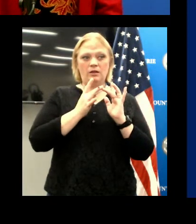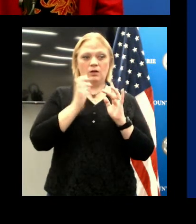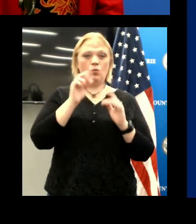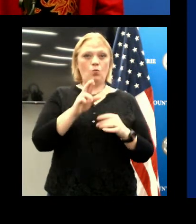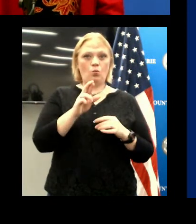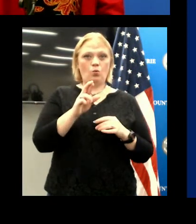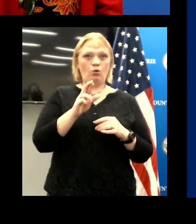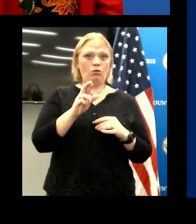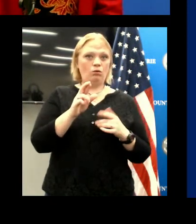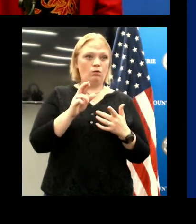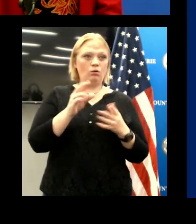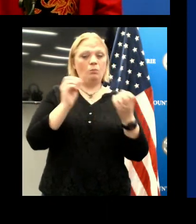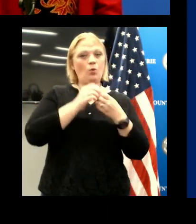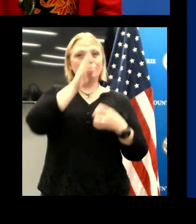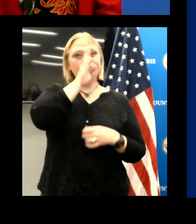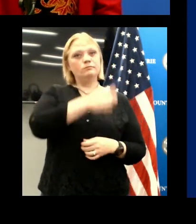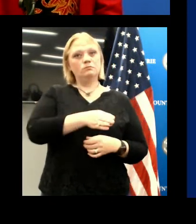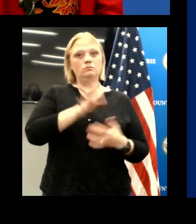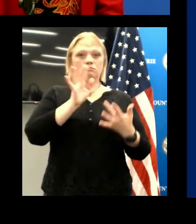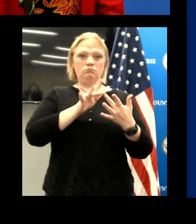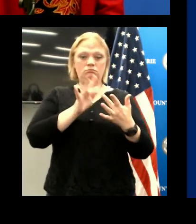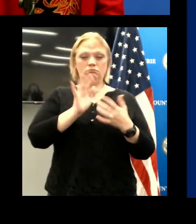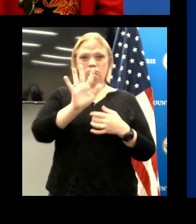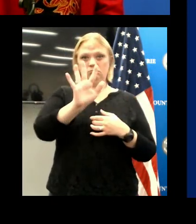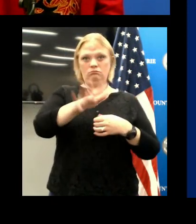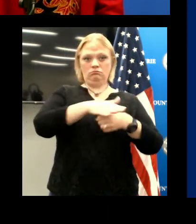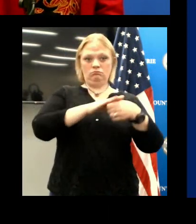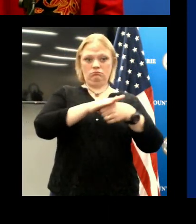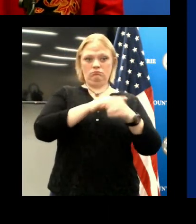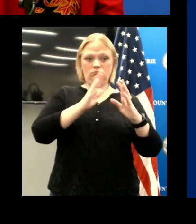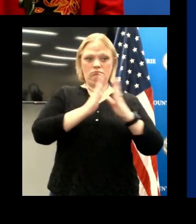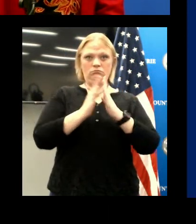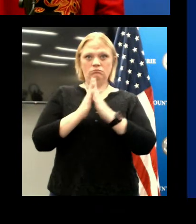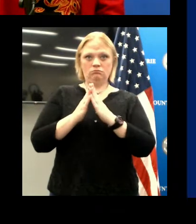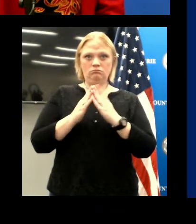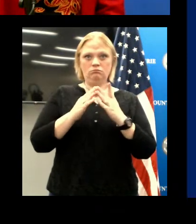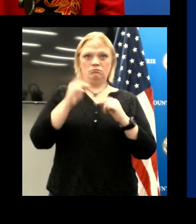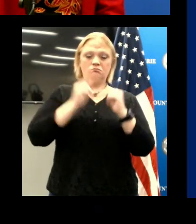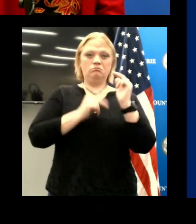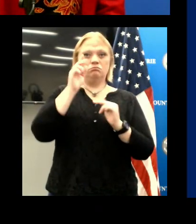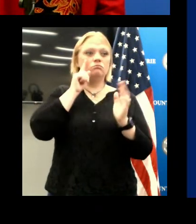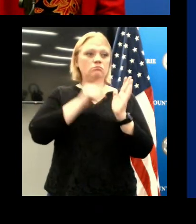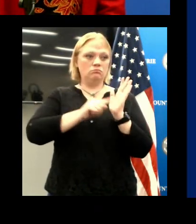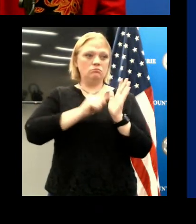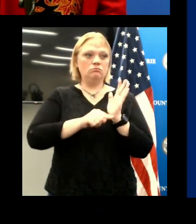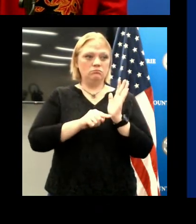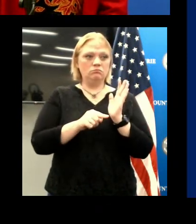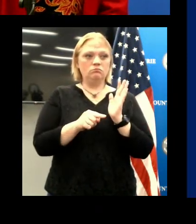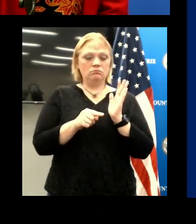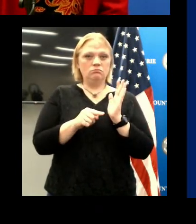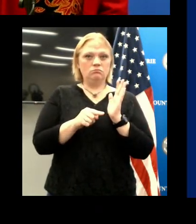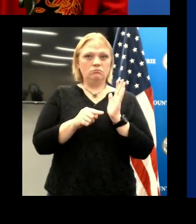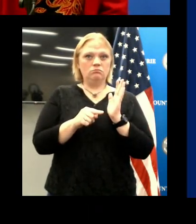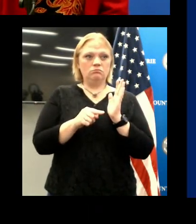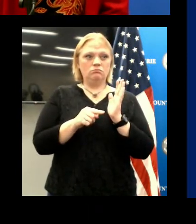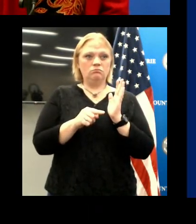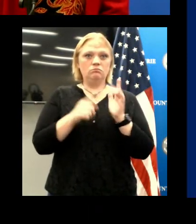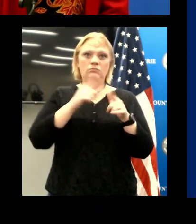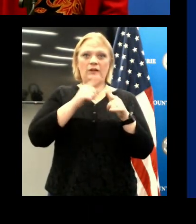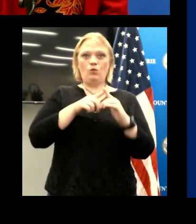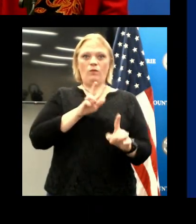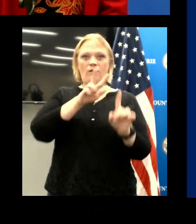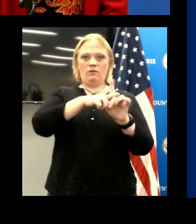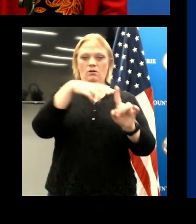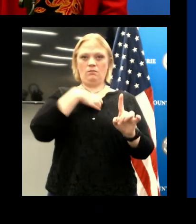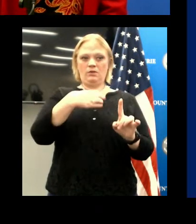or even more directly, you can contact your municipality, the building inspector, and lodge your complaint,